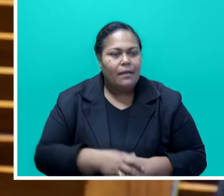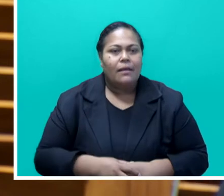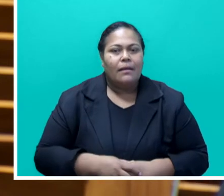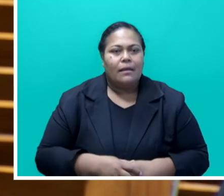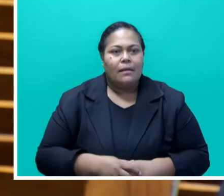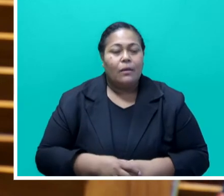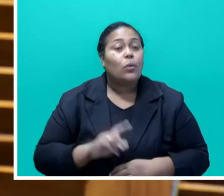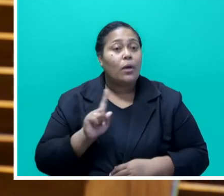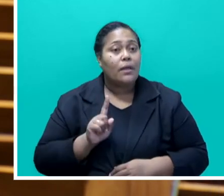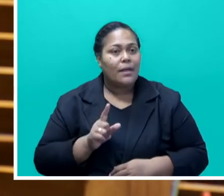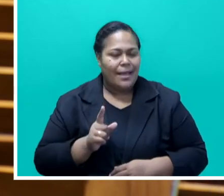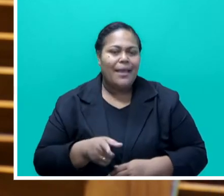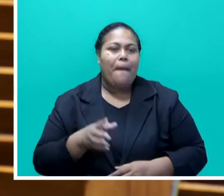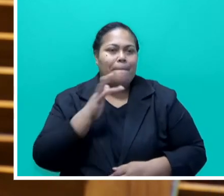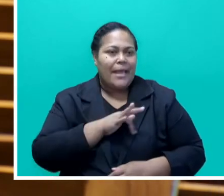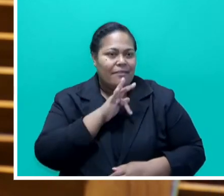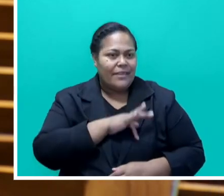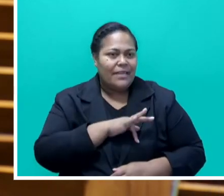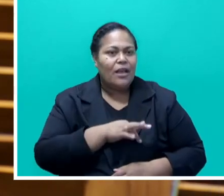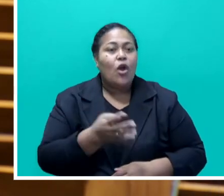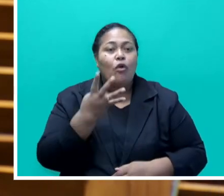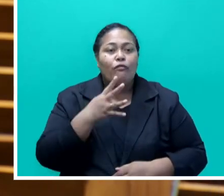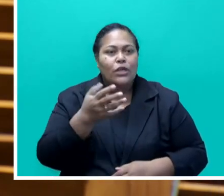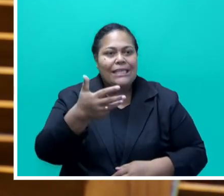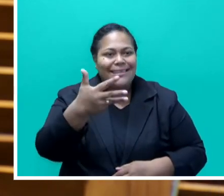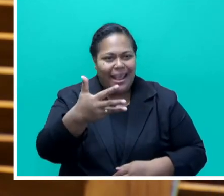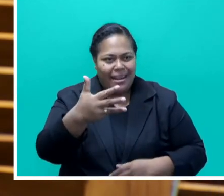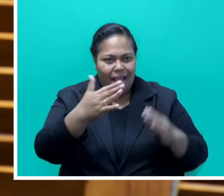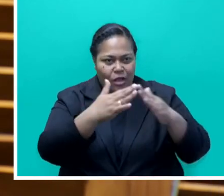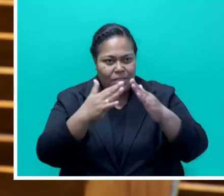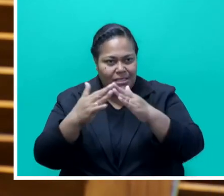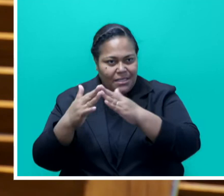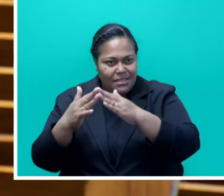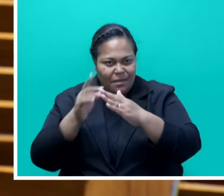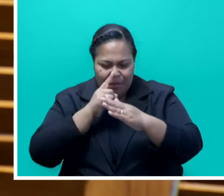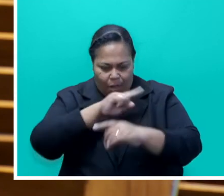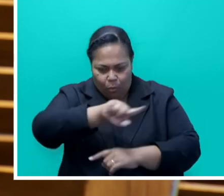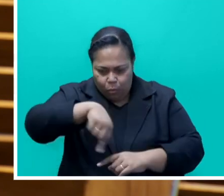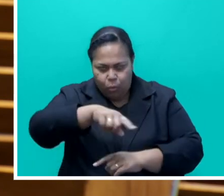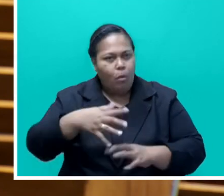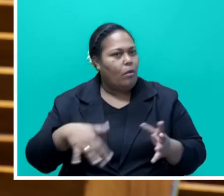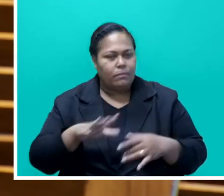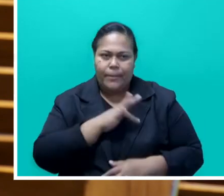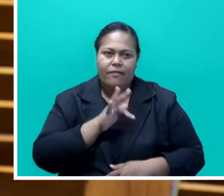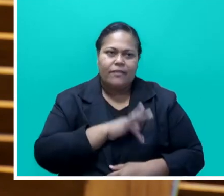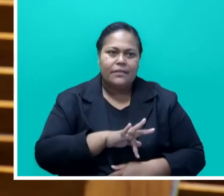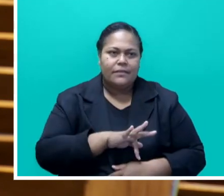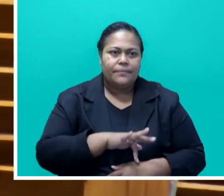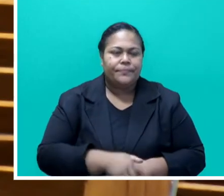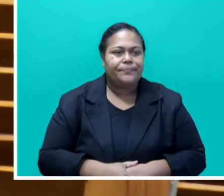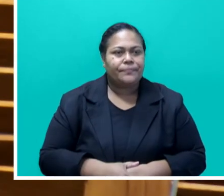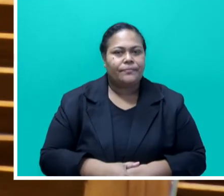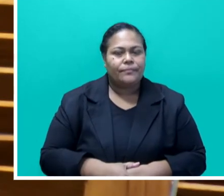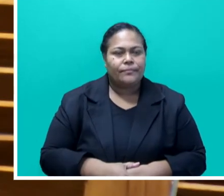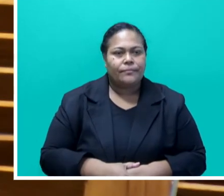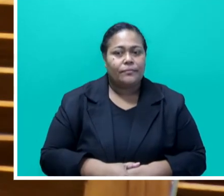49 households. So you can see the positive part of this particular program. Definitely a program for the common people, and Ministry will work and